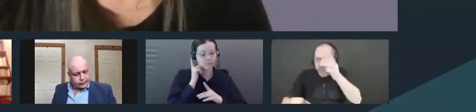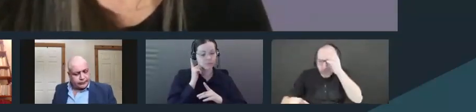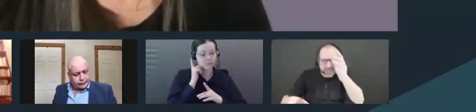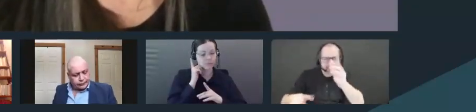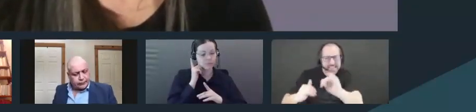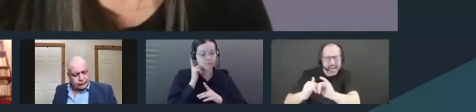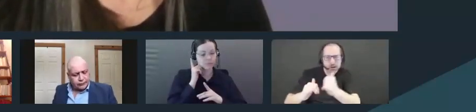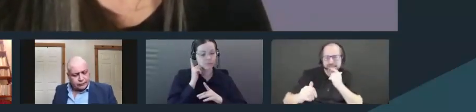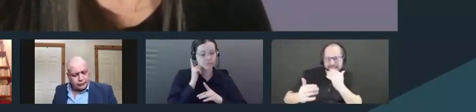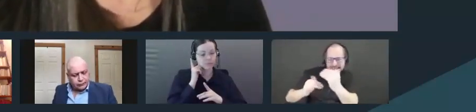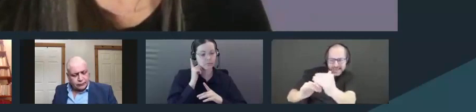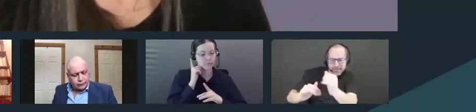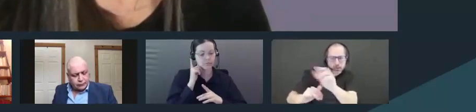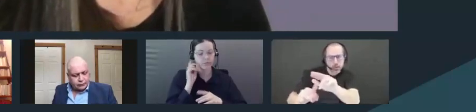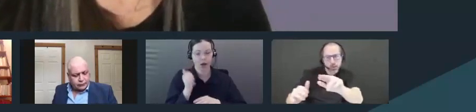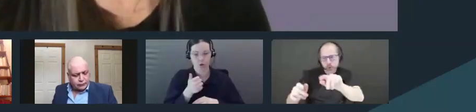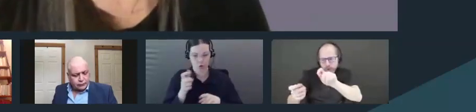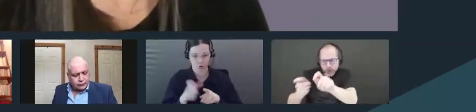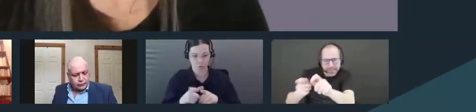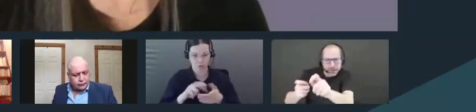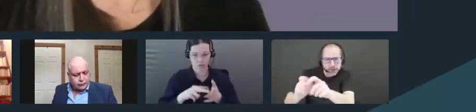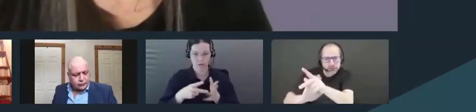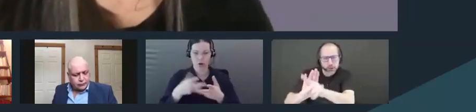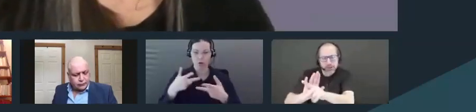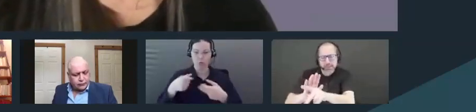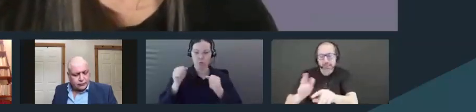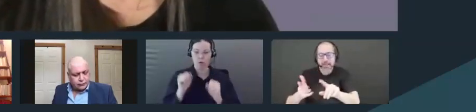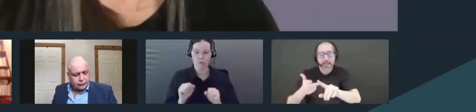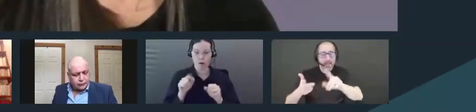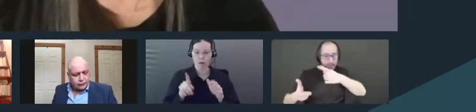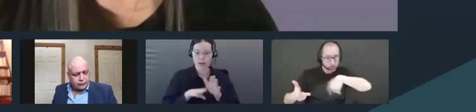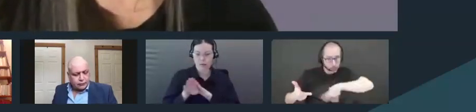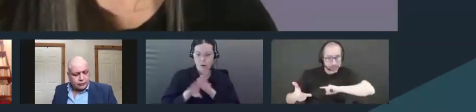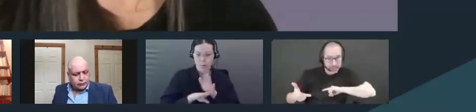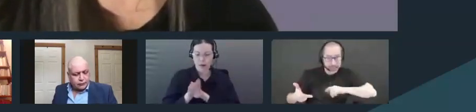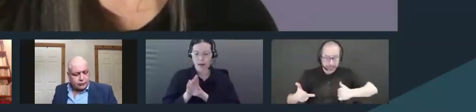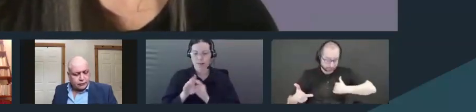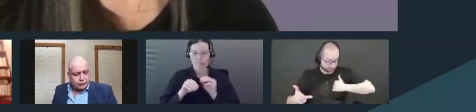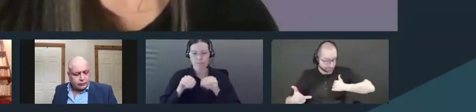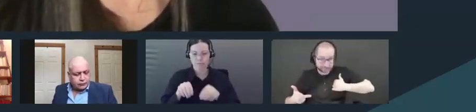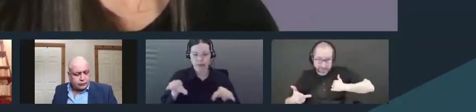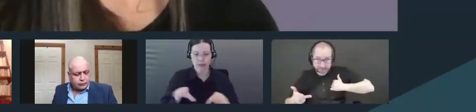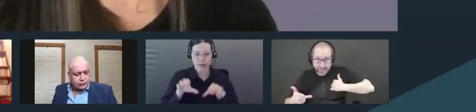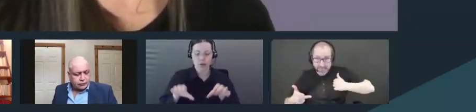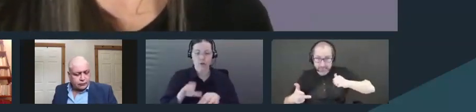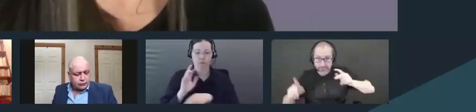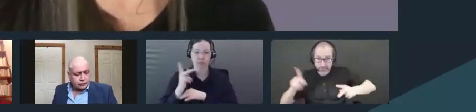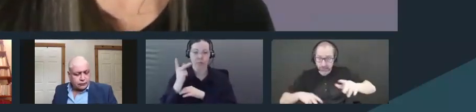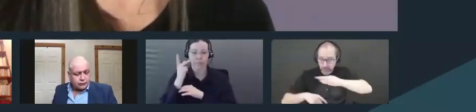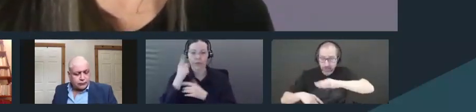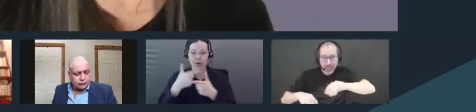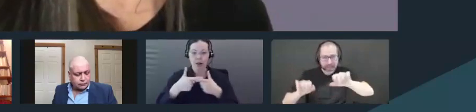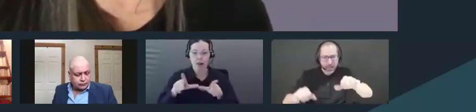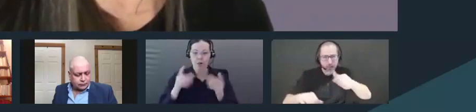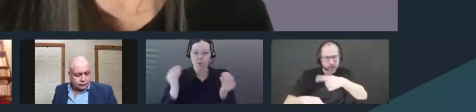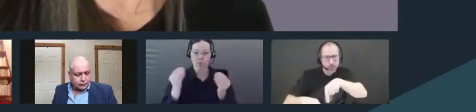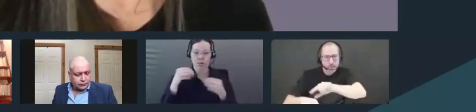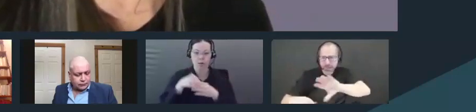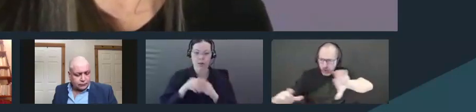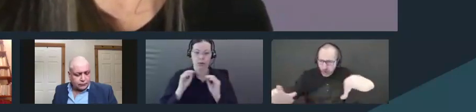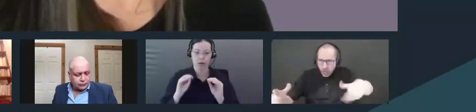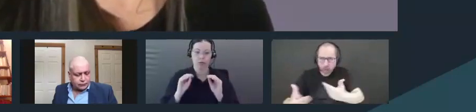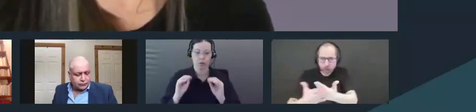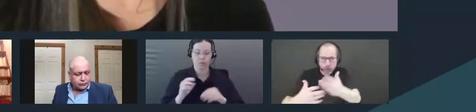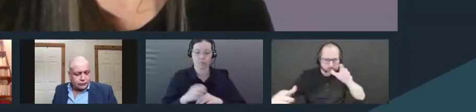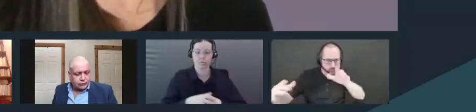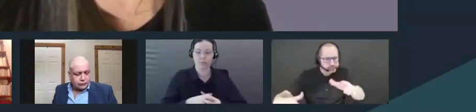can we, as Canadians from all walks of life, be part of creating a more just linguistic